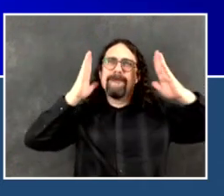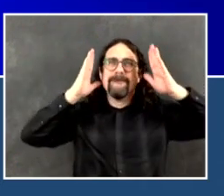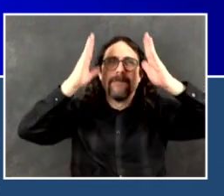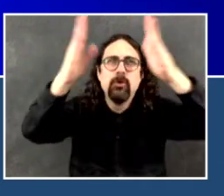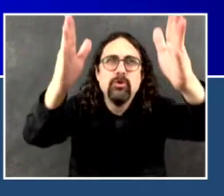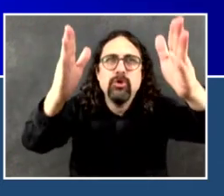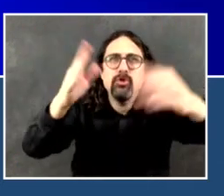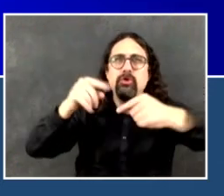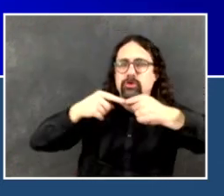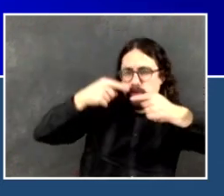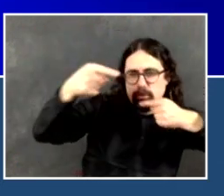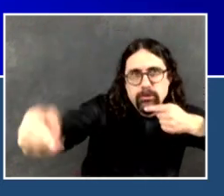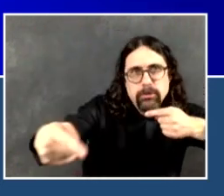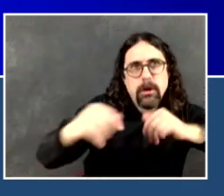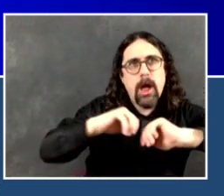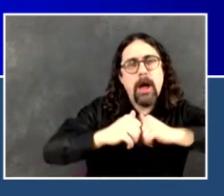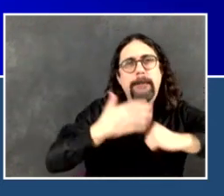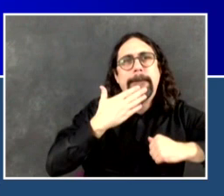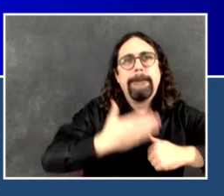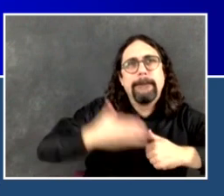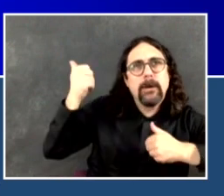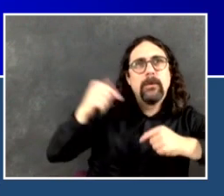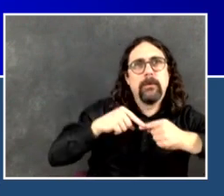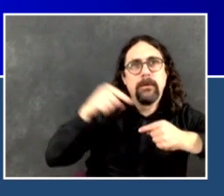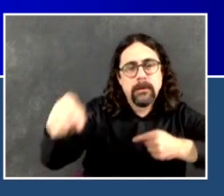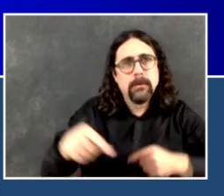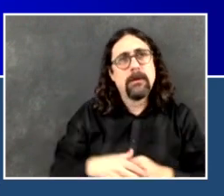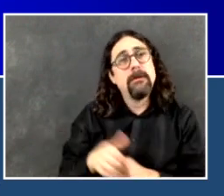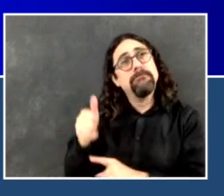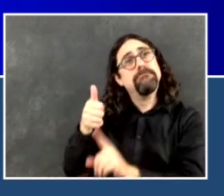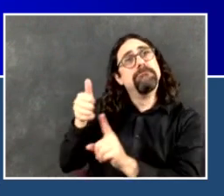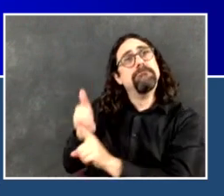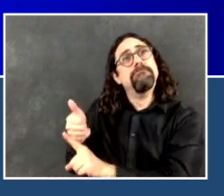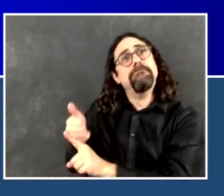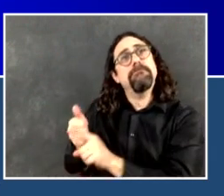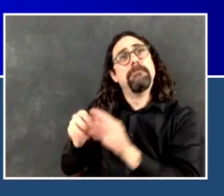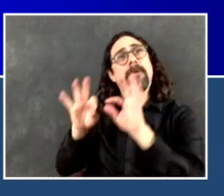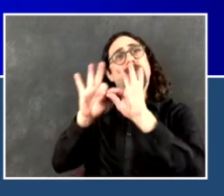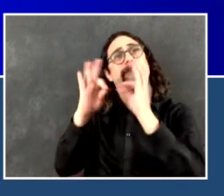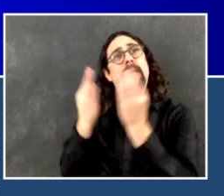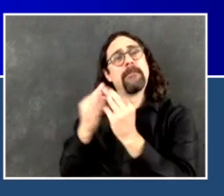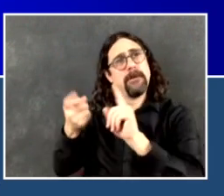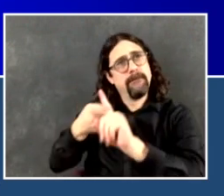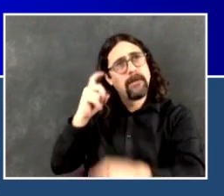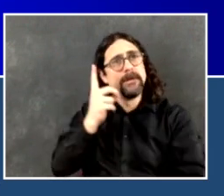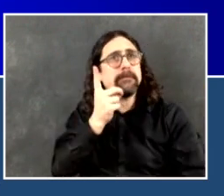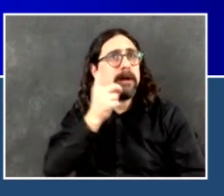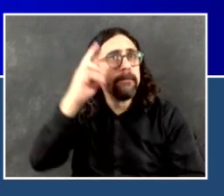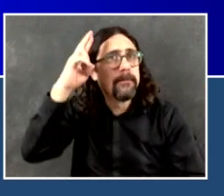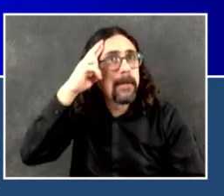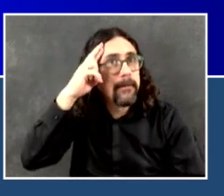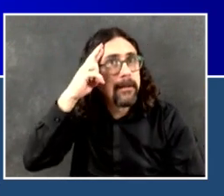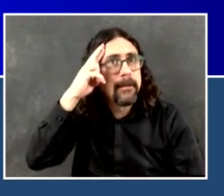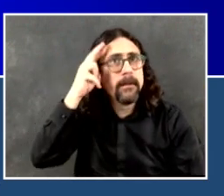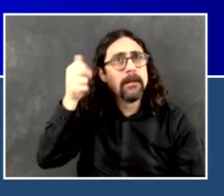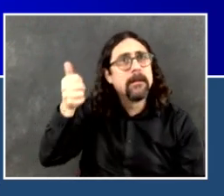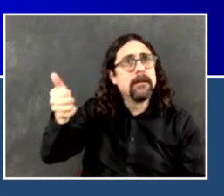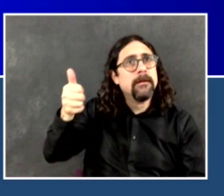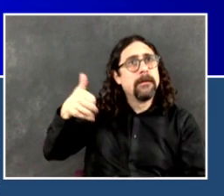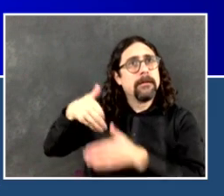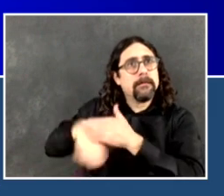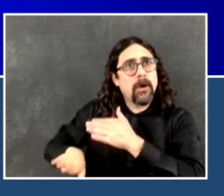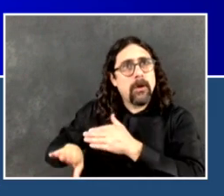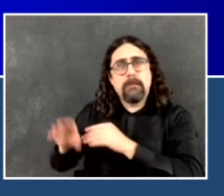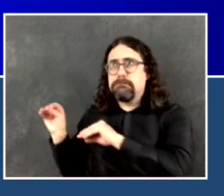Dominican Republic. He fights for working people and believes we can do much better for working families. And he